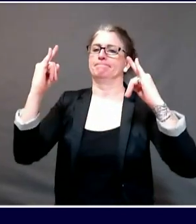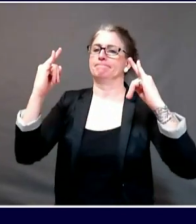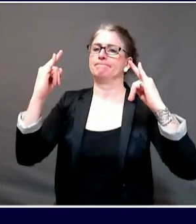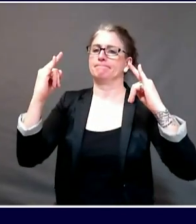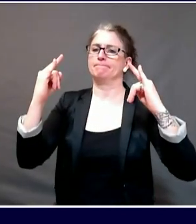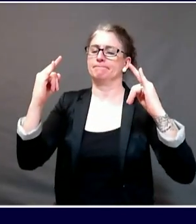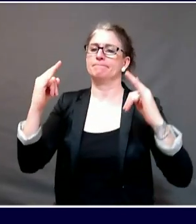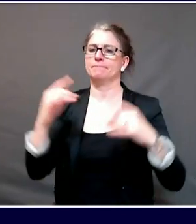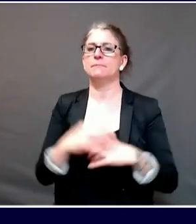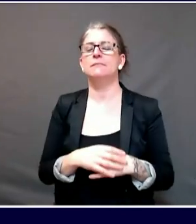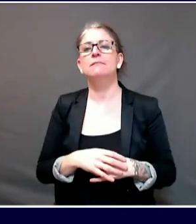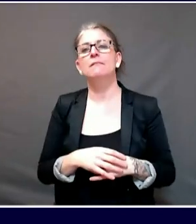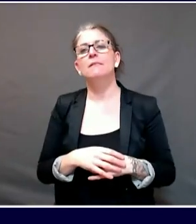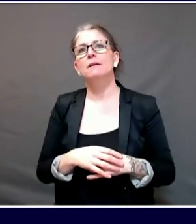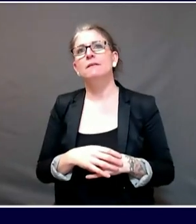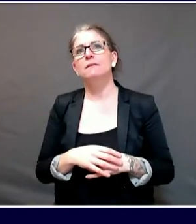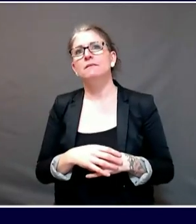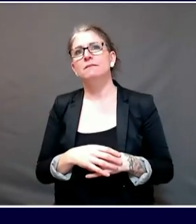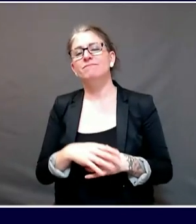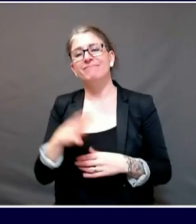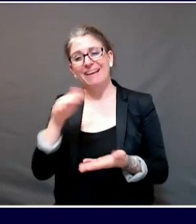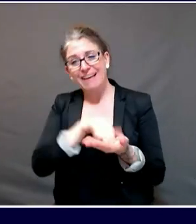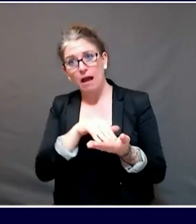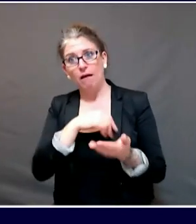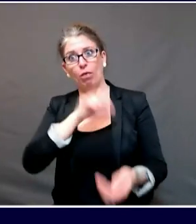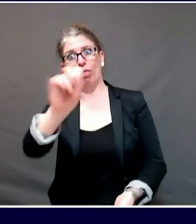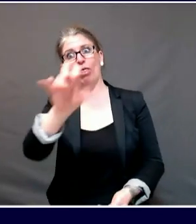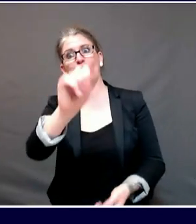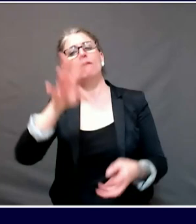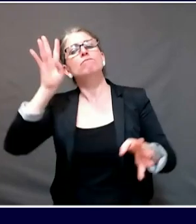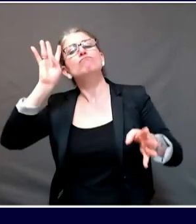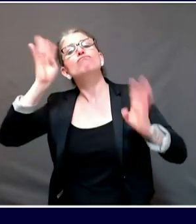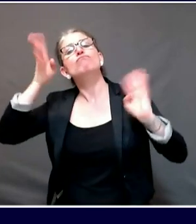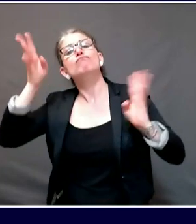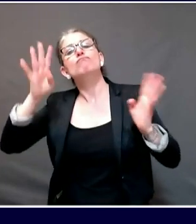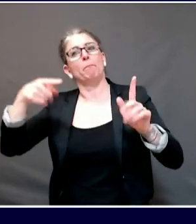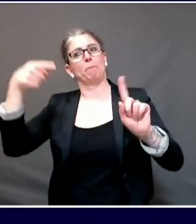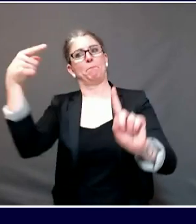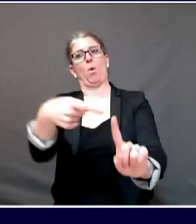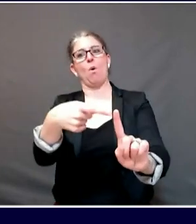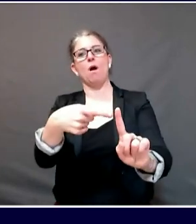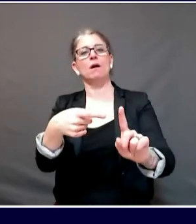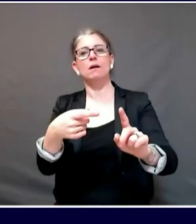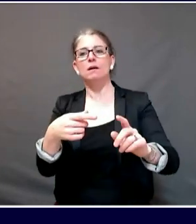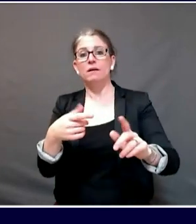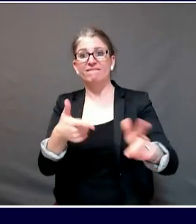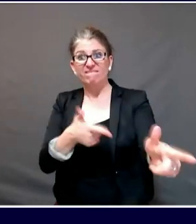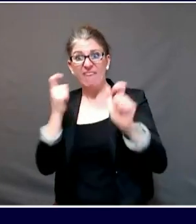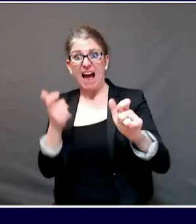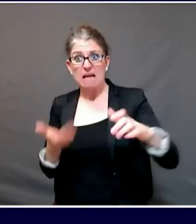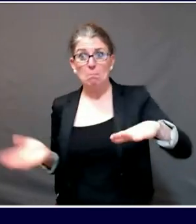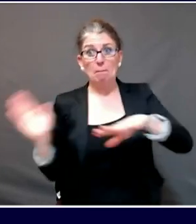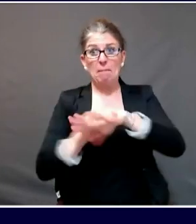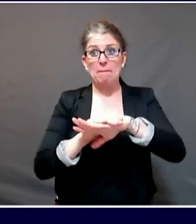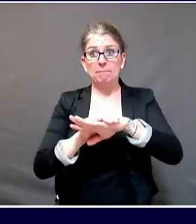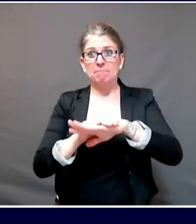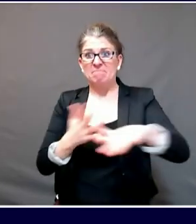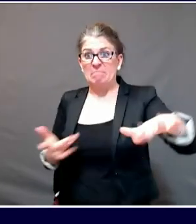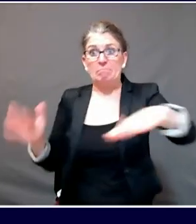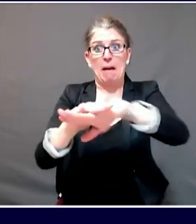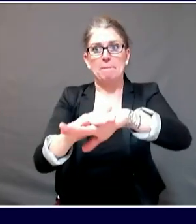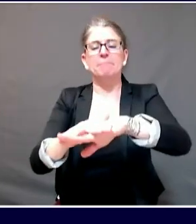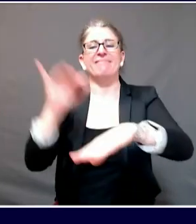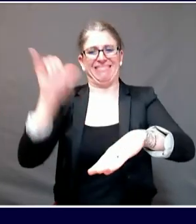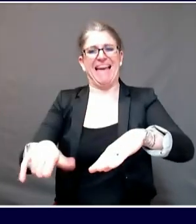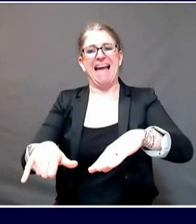to know there are very frequent meetings where we are discussing and assessing the situation so that if we get there, we'll be ready to move in that